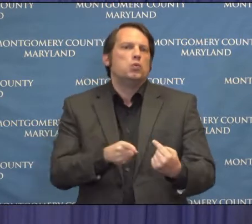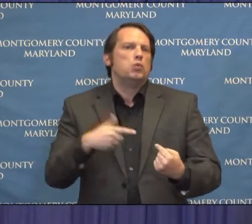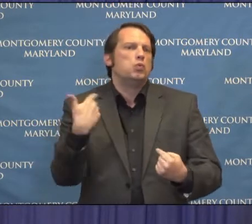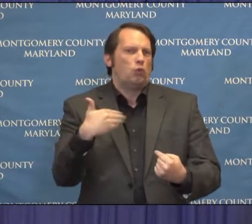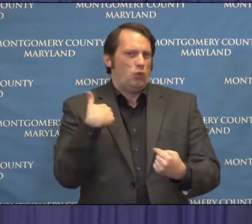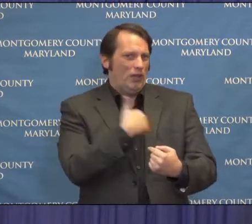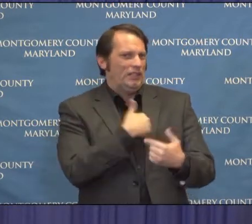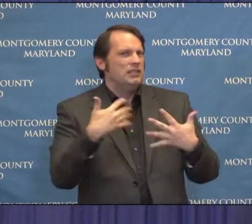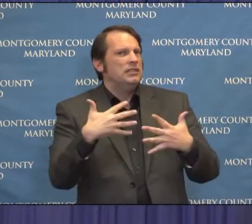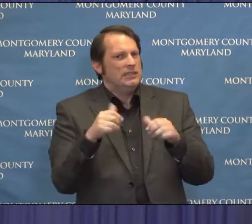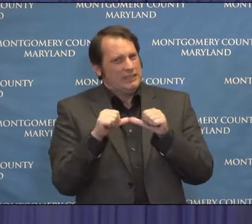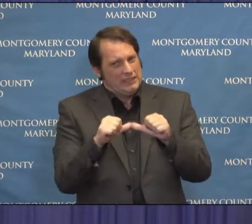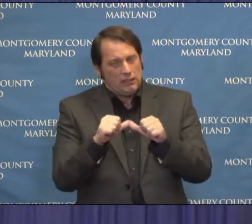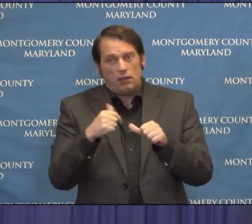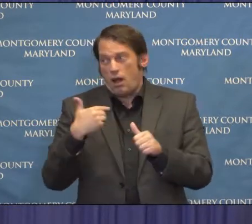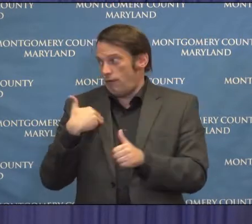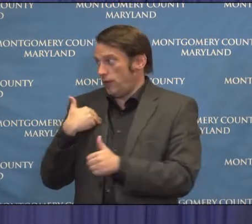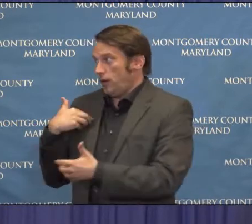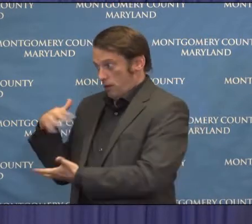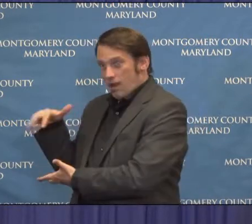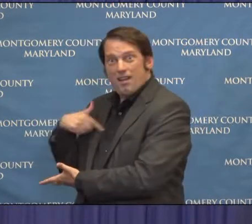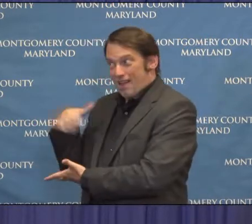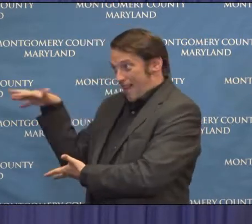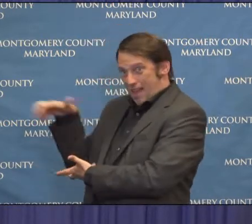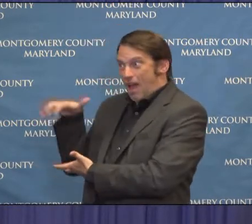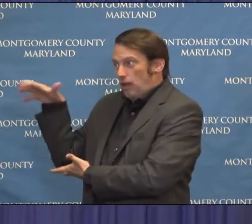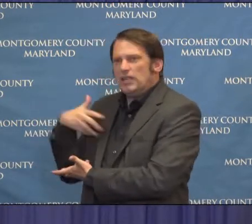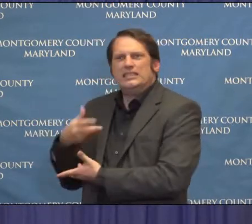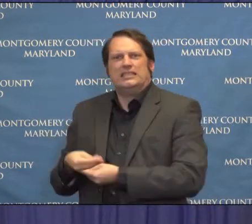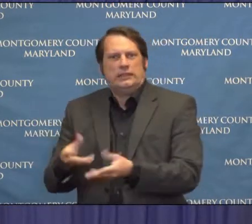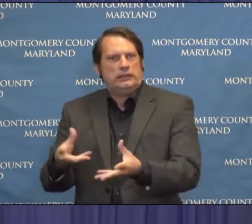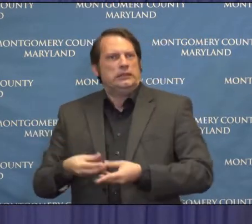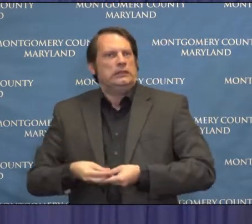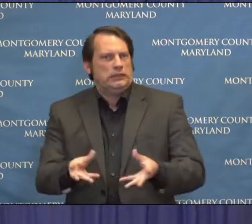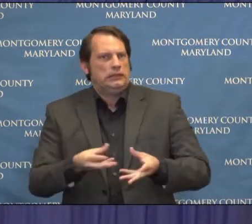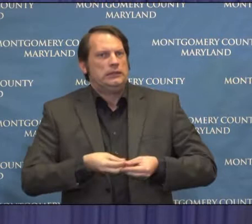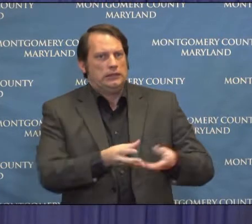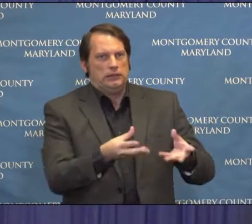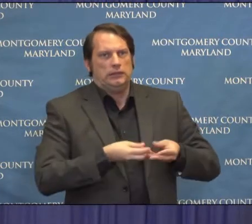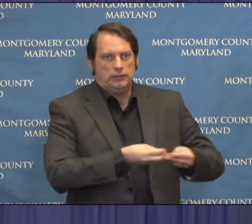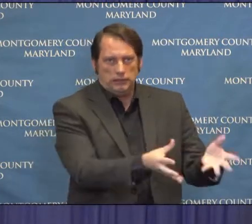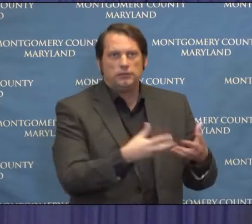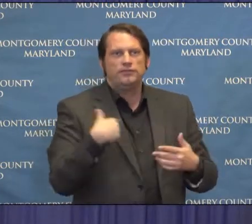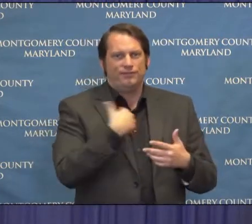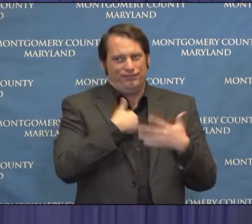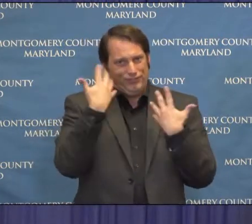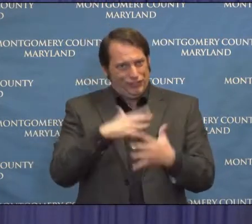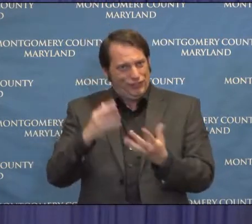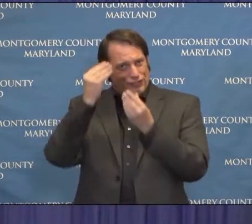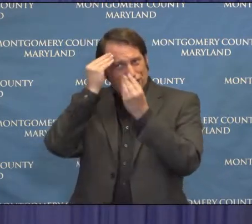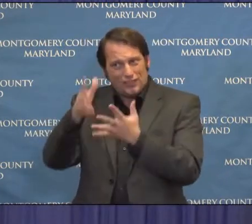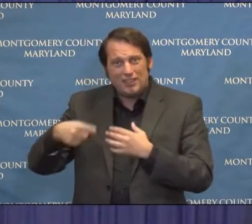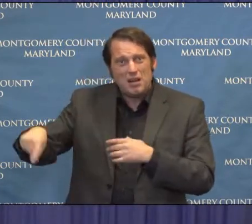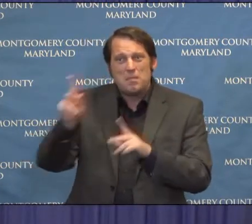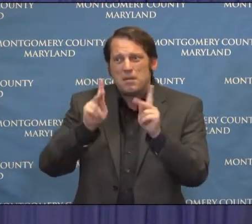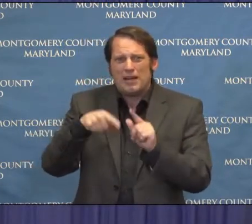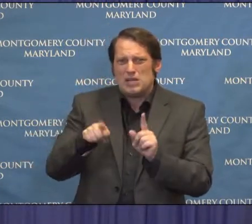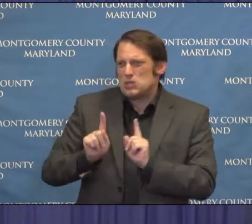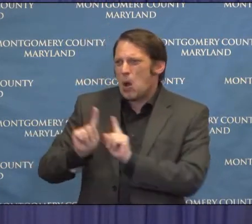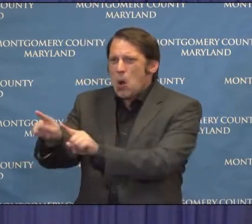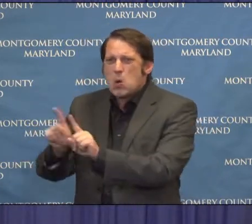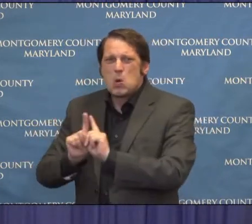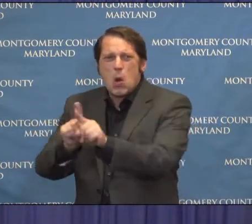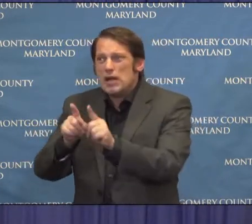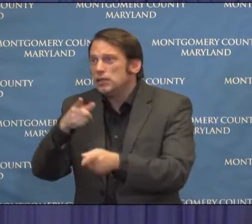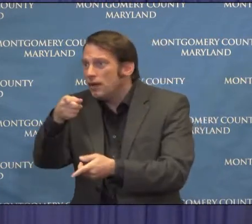procurement people that you're to continue to buy as if another crisis was coming, so that when, in the